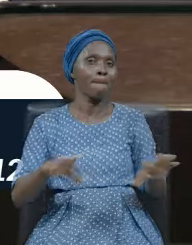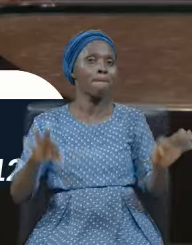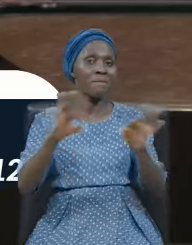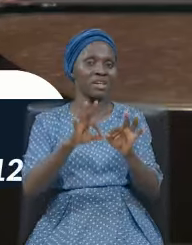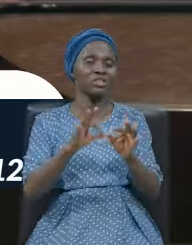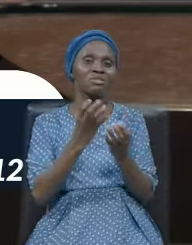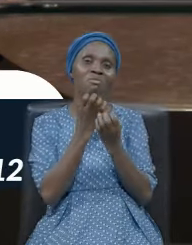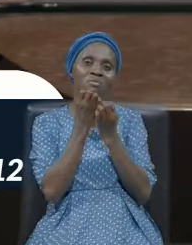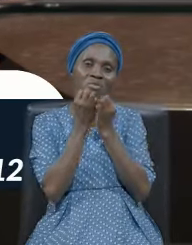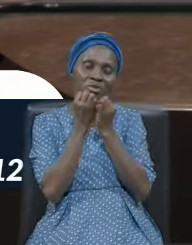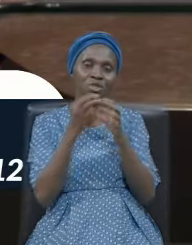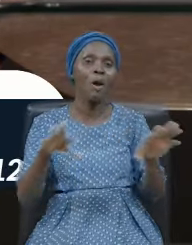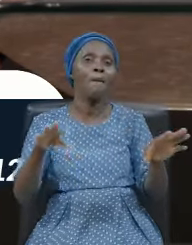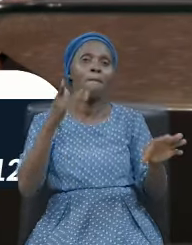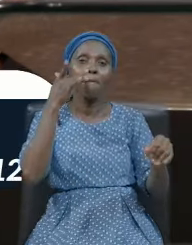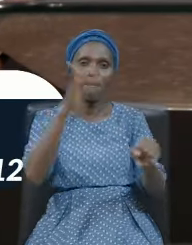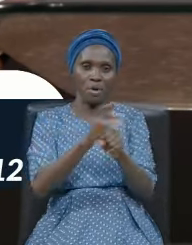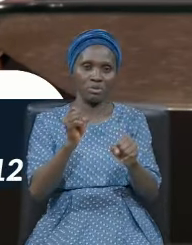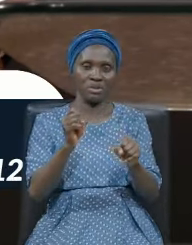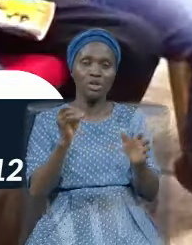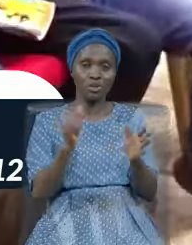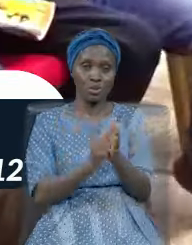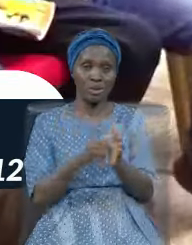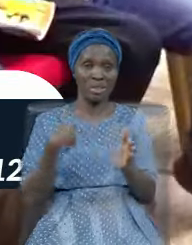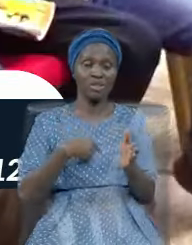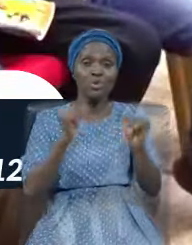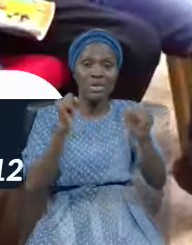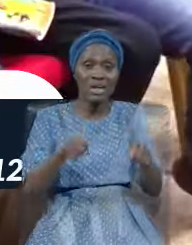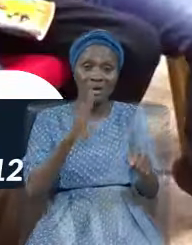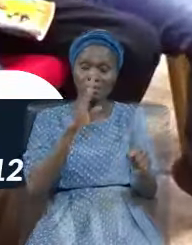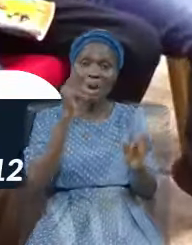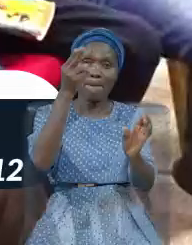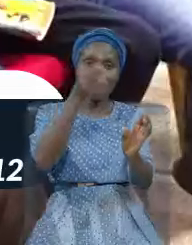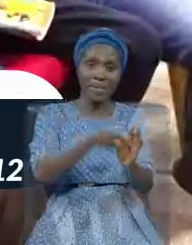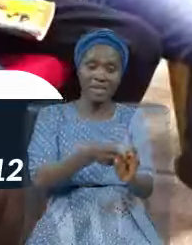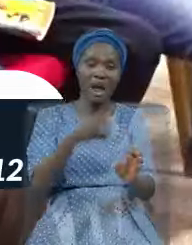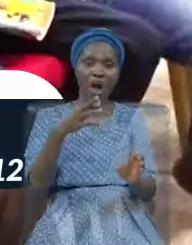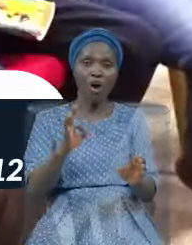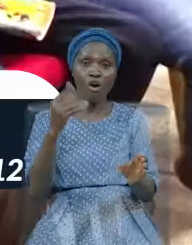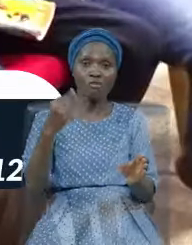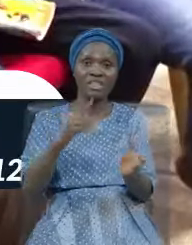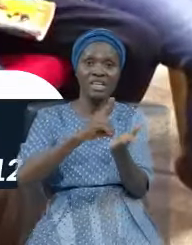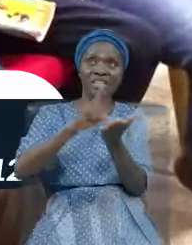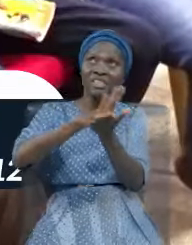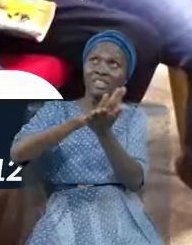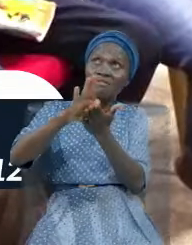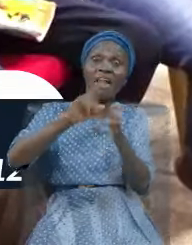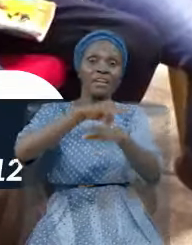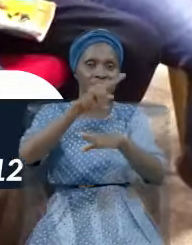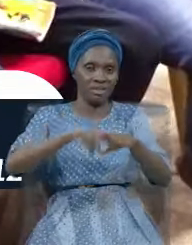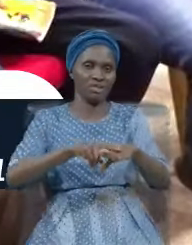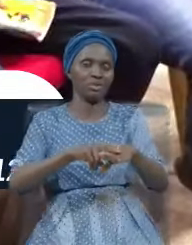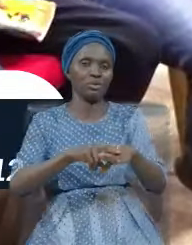these ye might be partakers of the divine nature. Partakers of the divine nature.